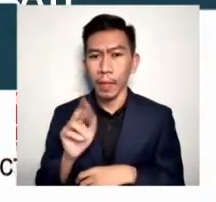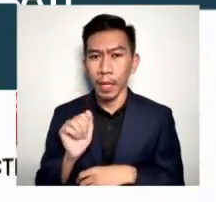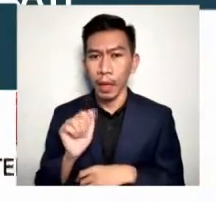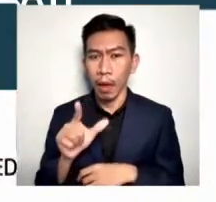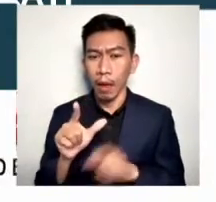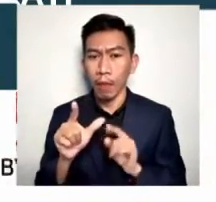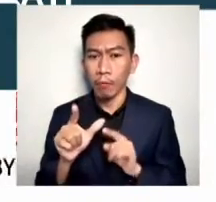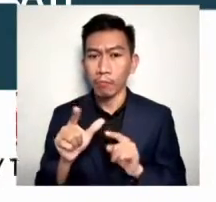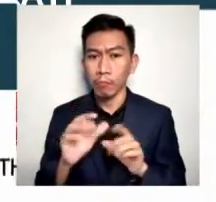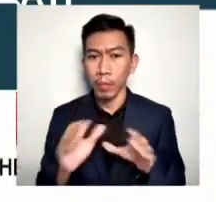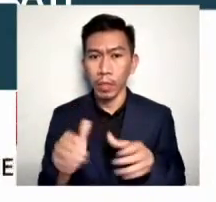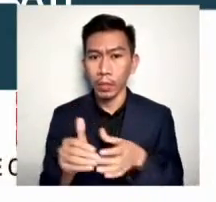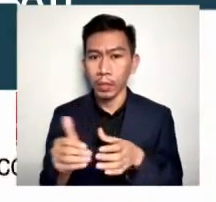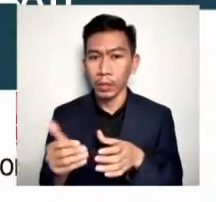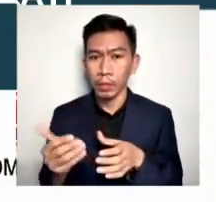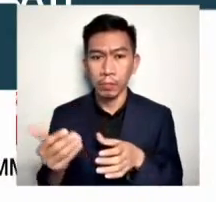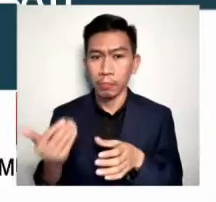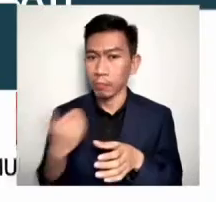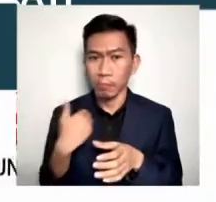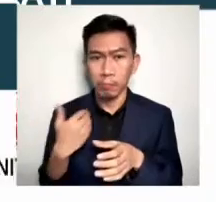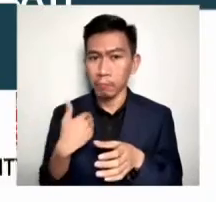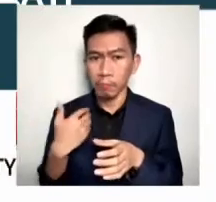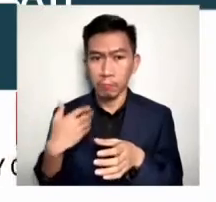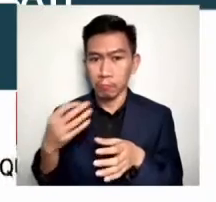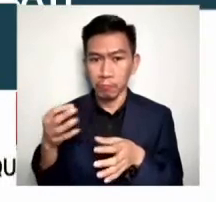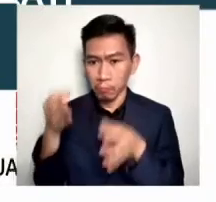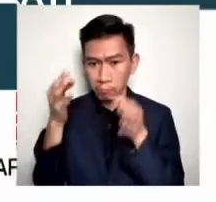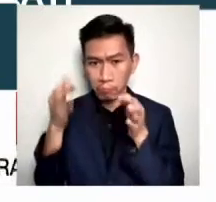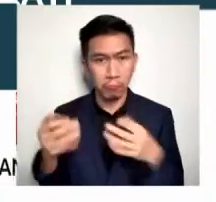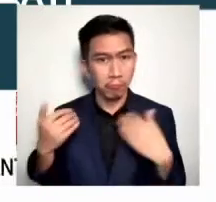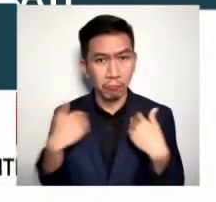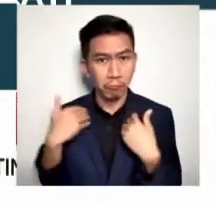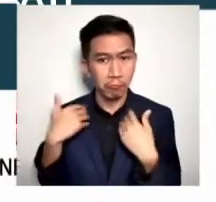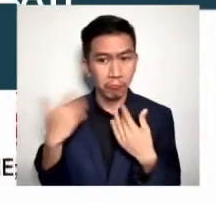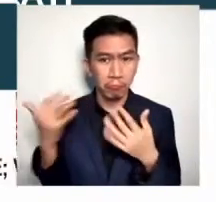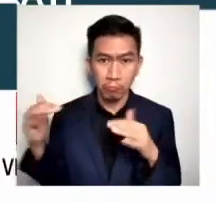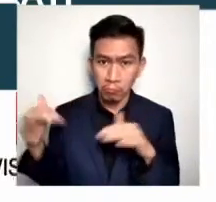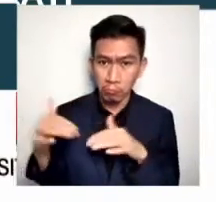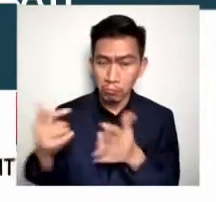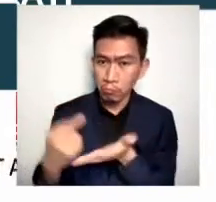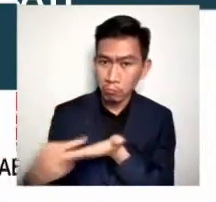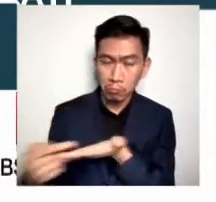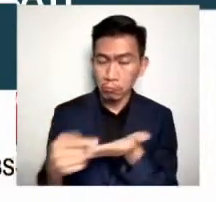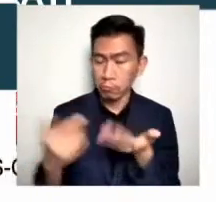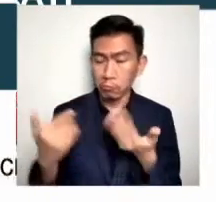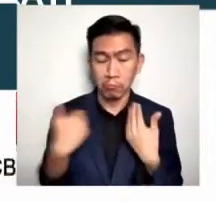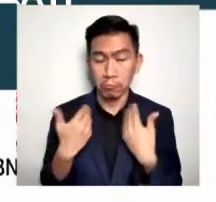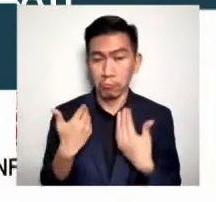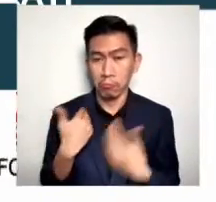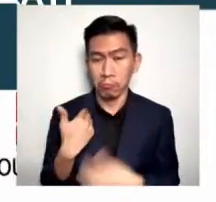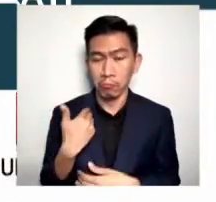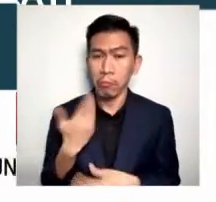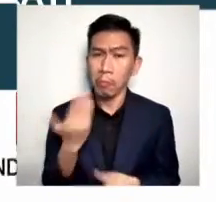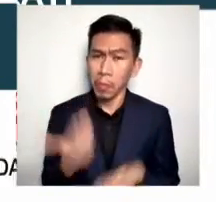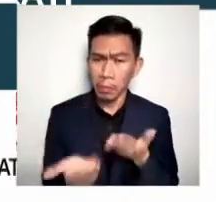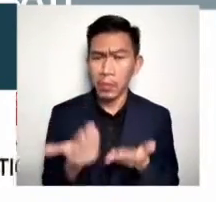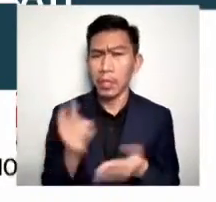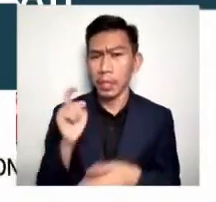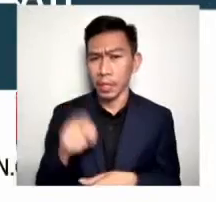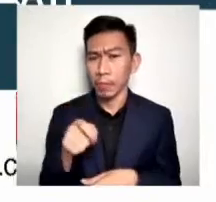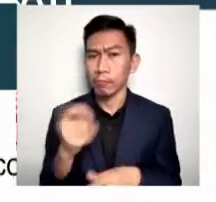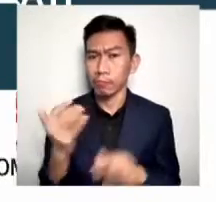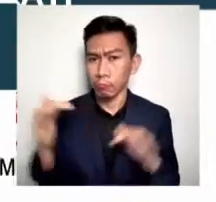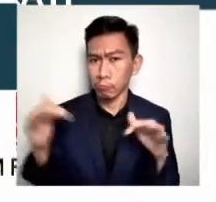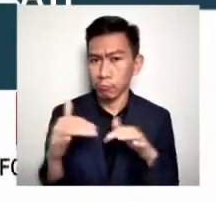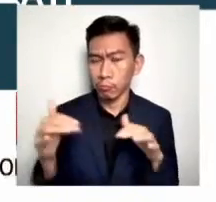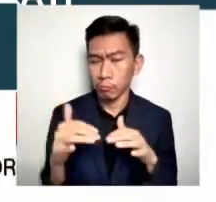position, no. We have not even met to discuss this. And maybe we should meet in order to discuss this.